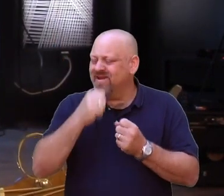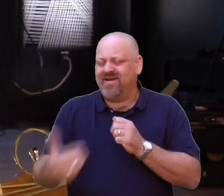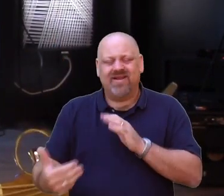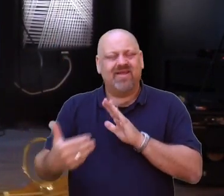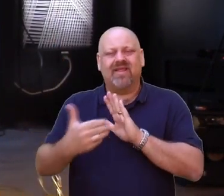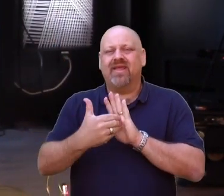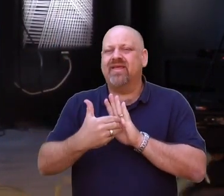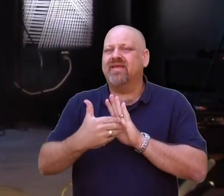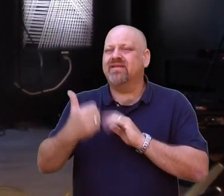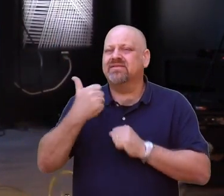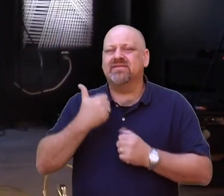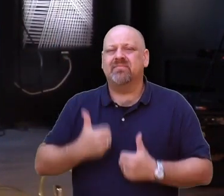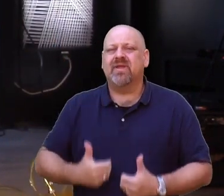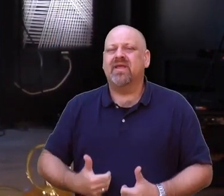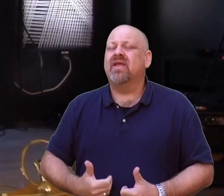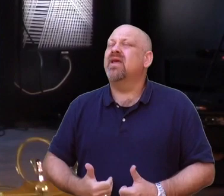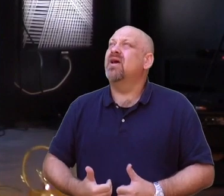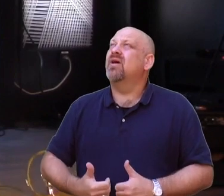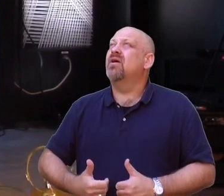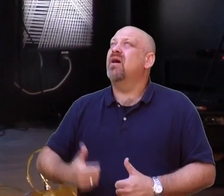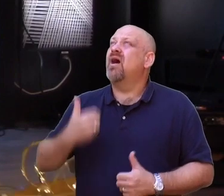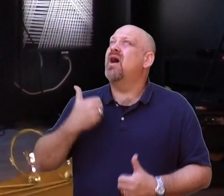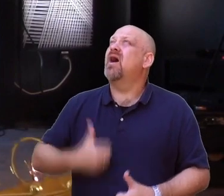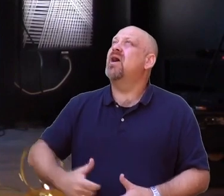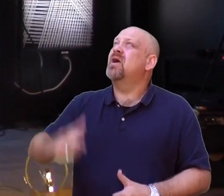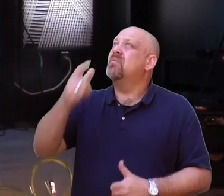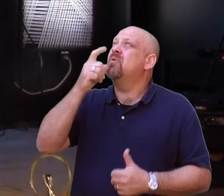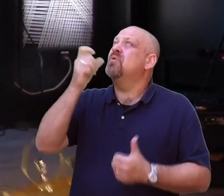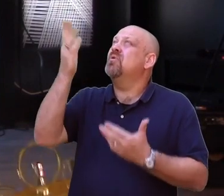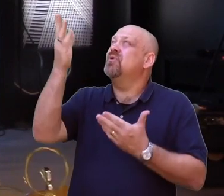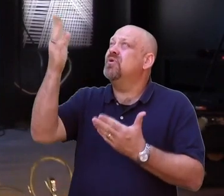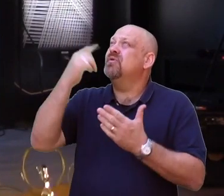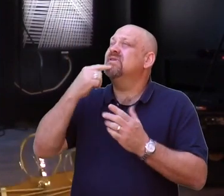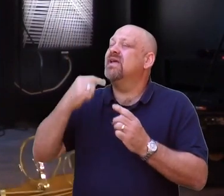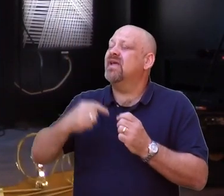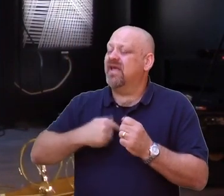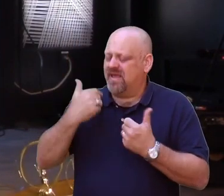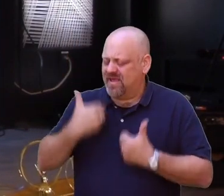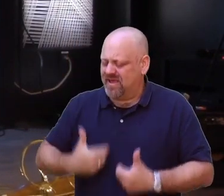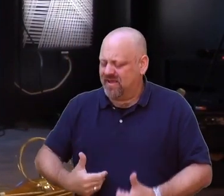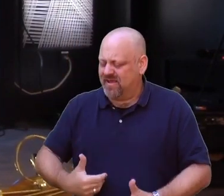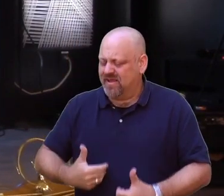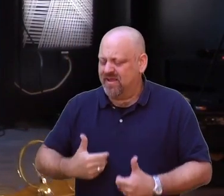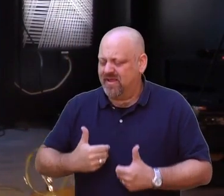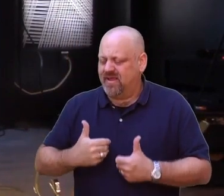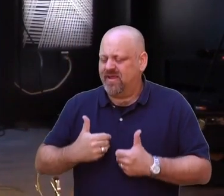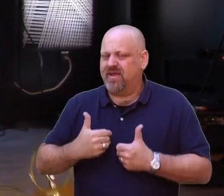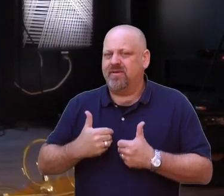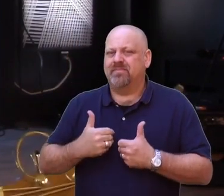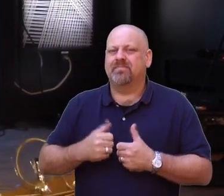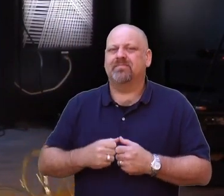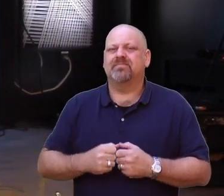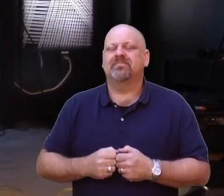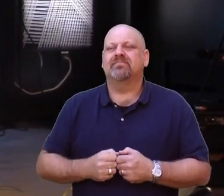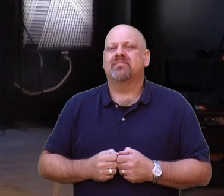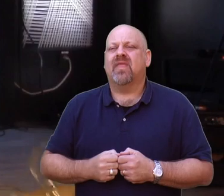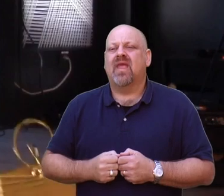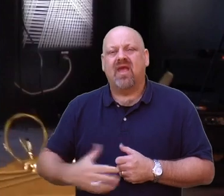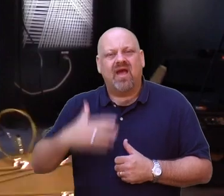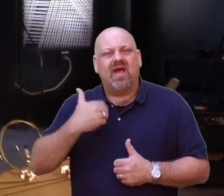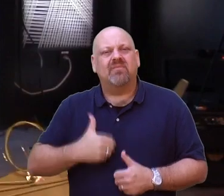me, not against me. Oh, I am who you say I